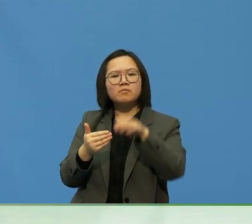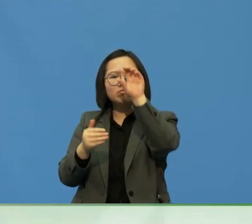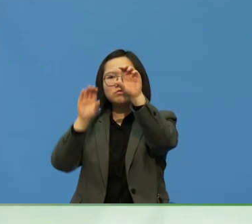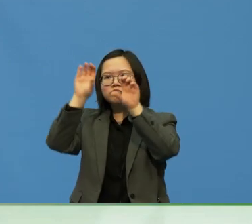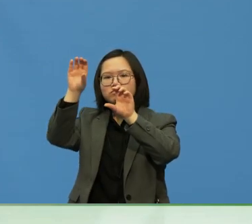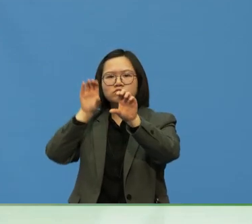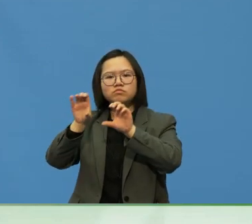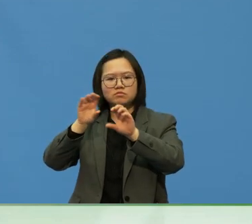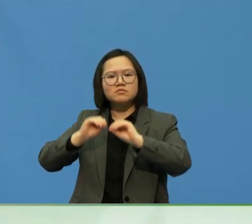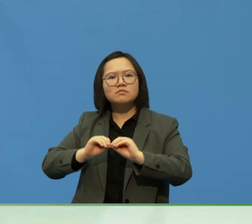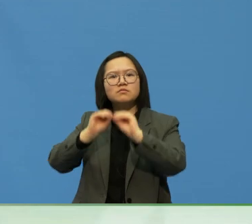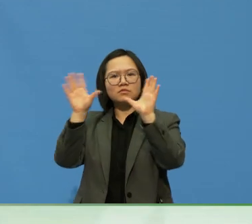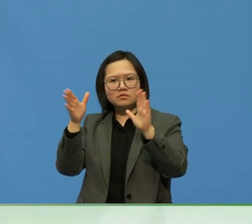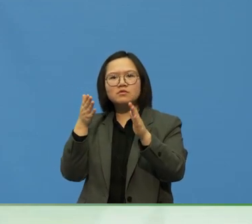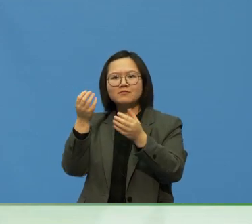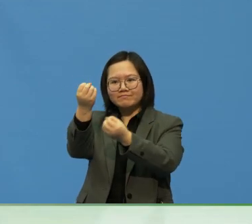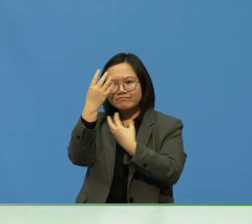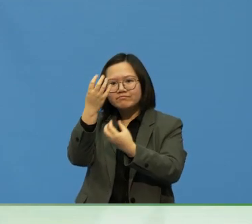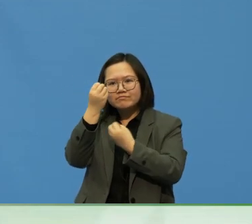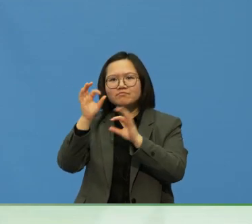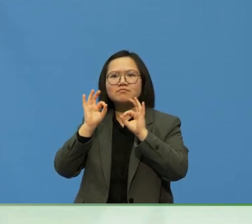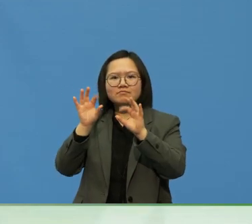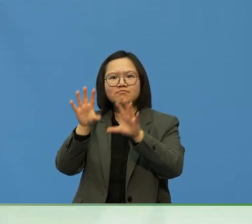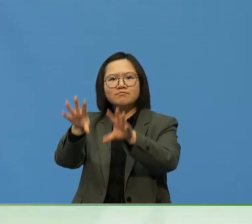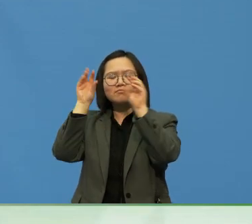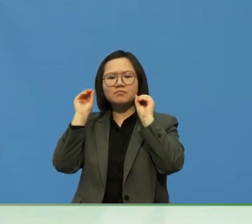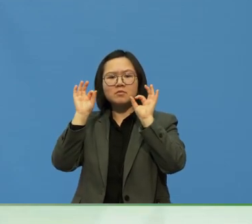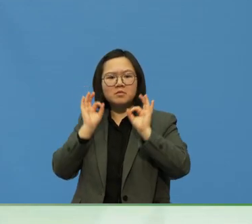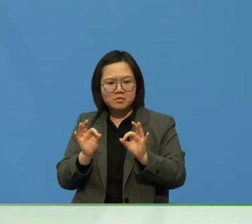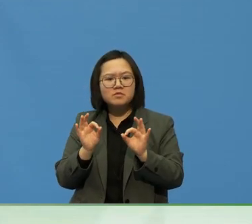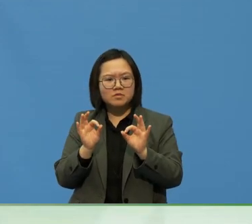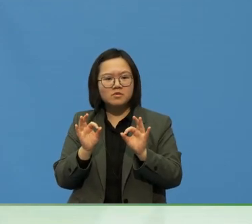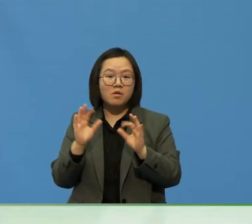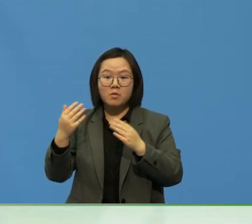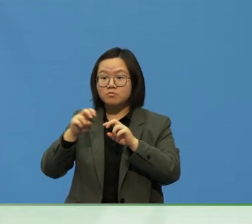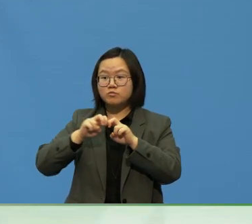accessibility, there is supposed to be, the CRPD says, a right for